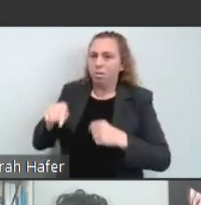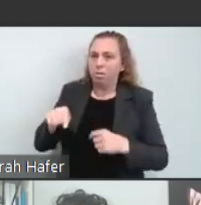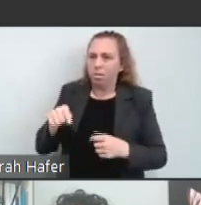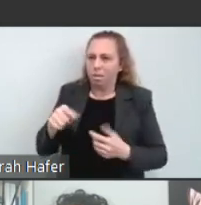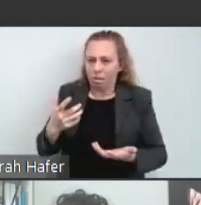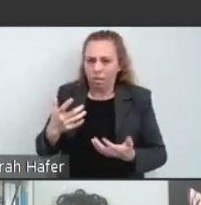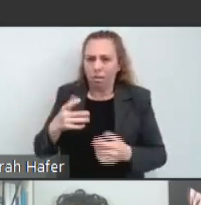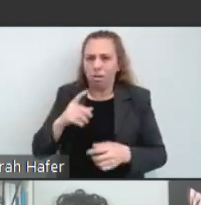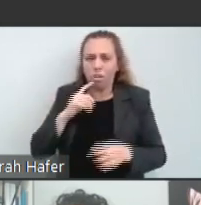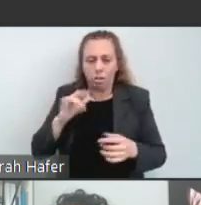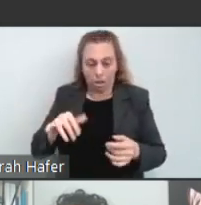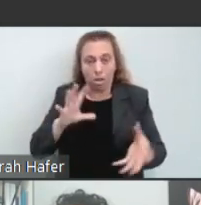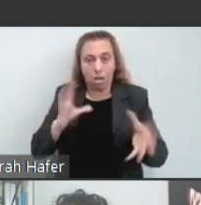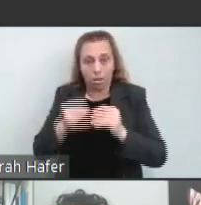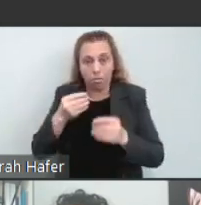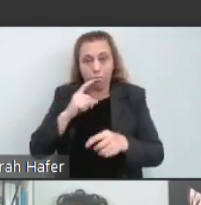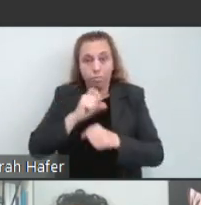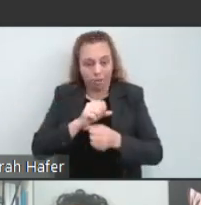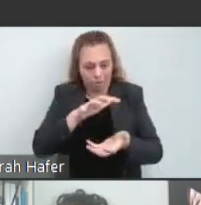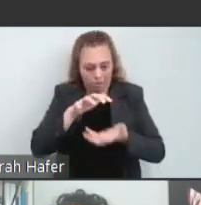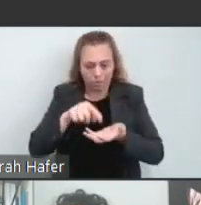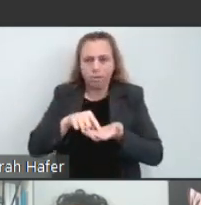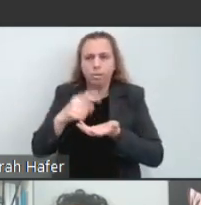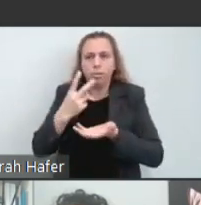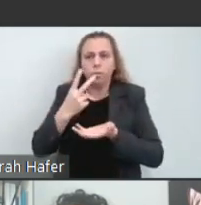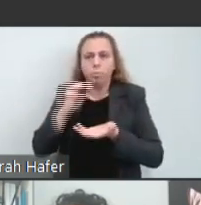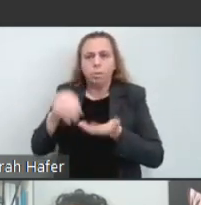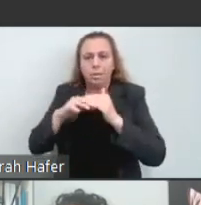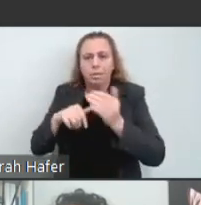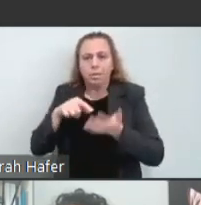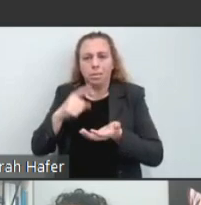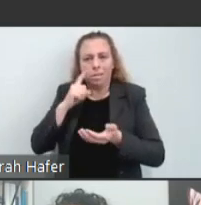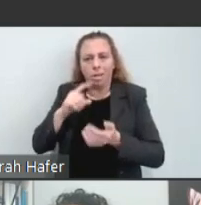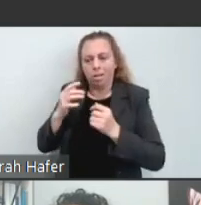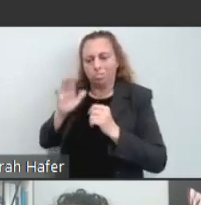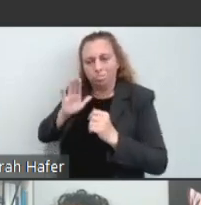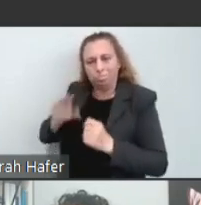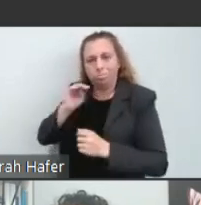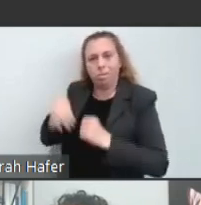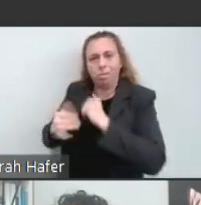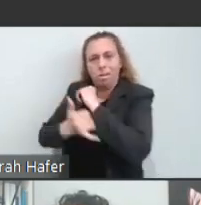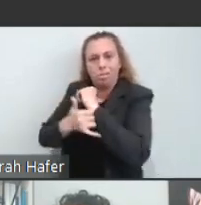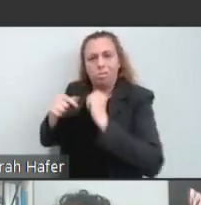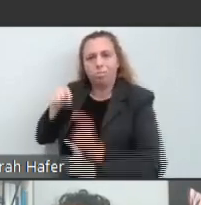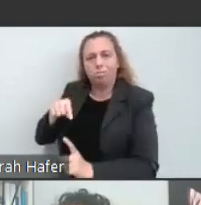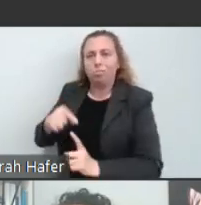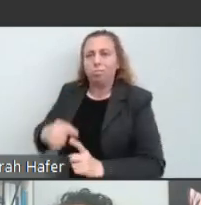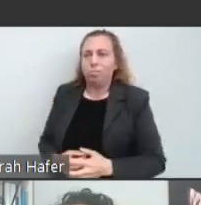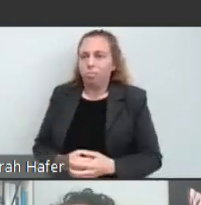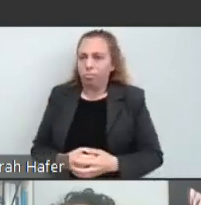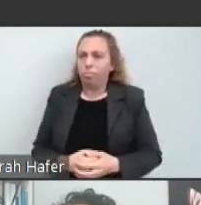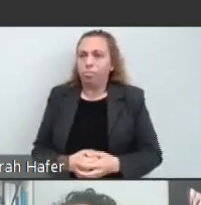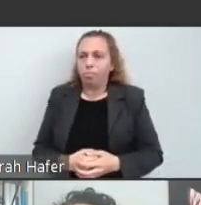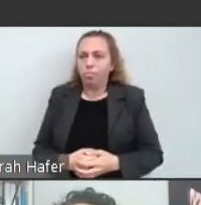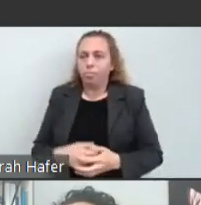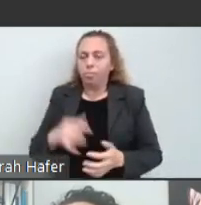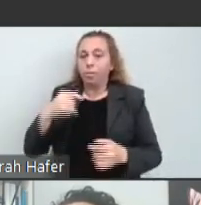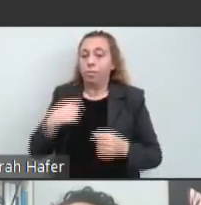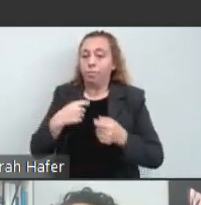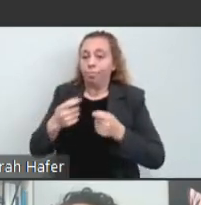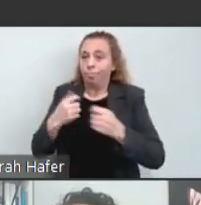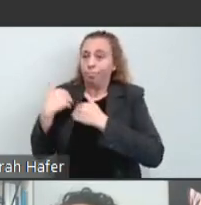the total. As the public health authority leading our region through this pandemic and the largest safety net in the